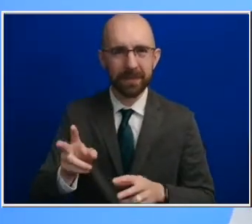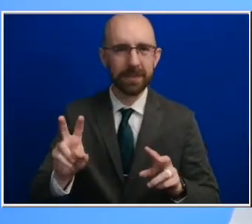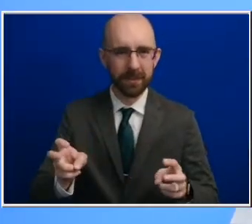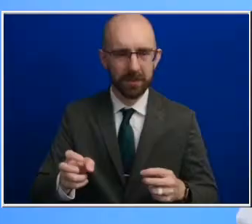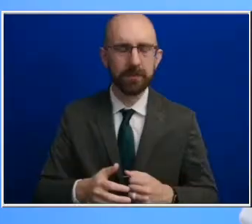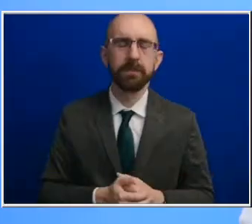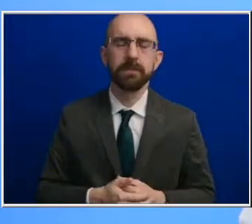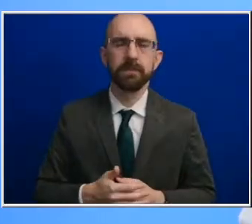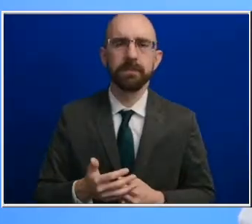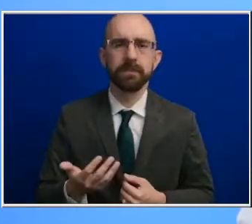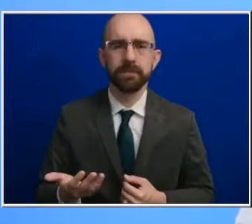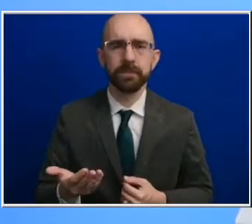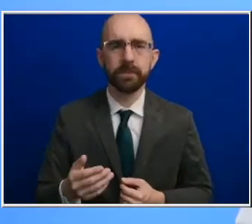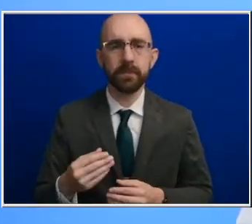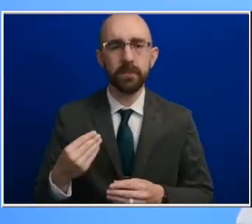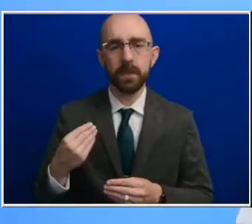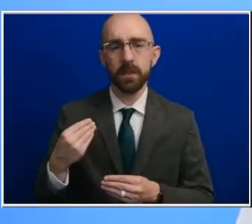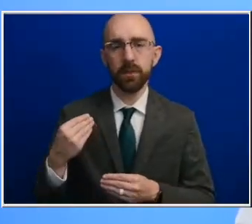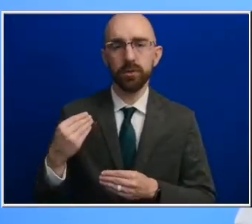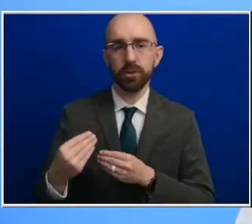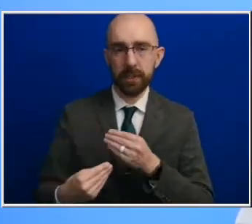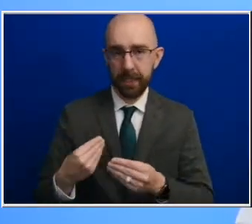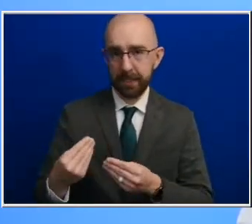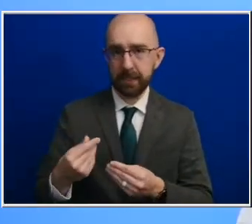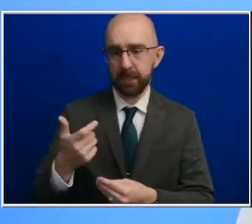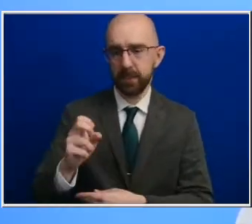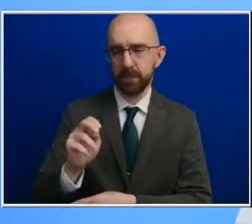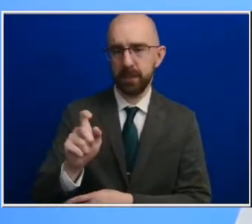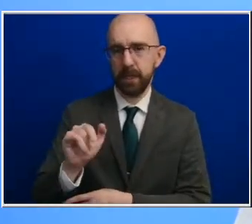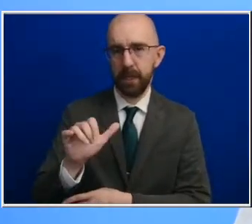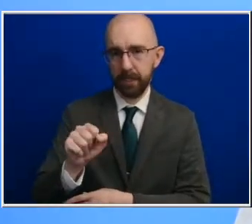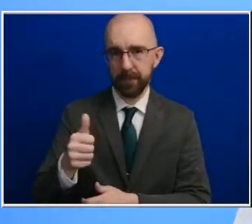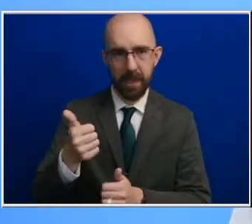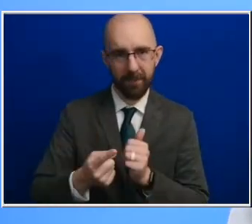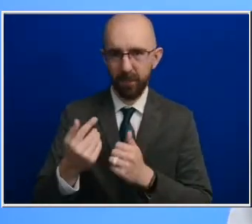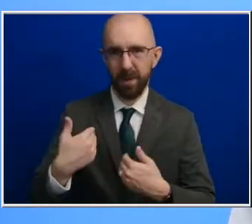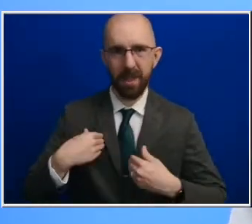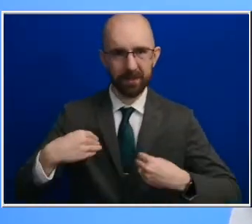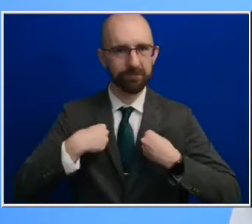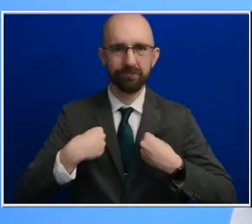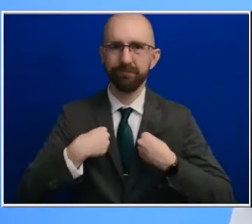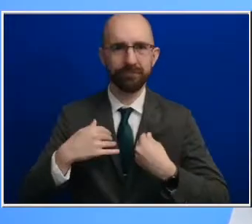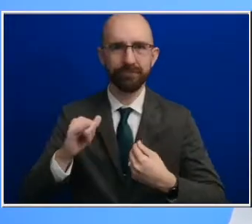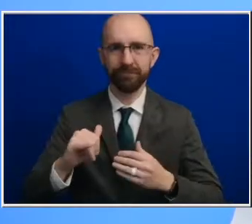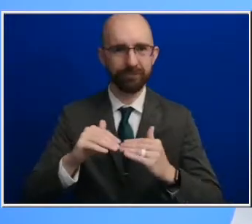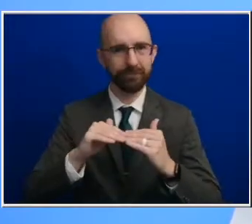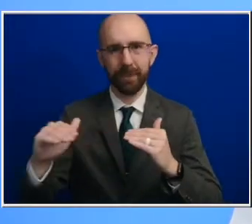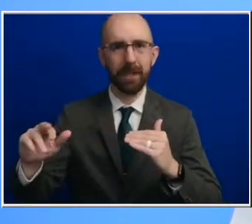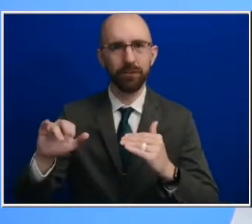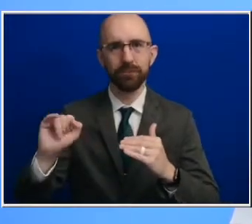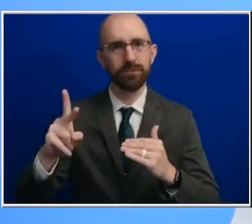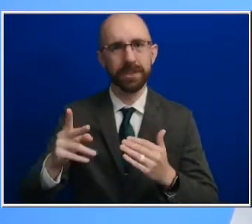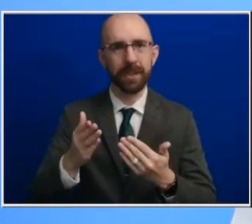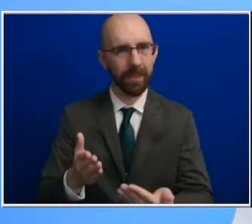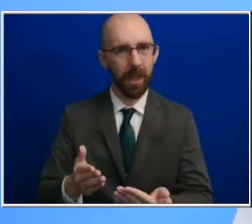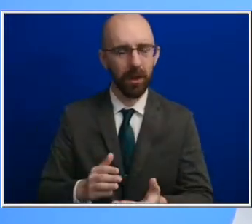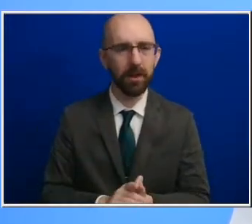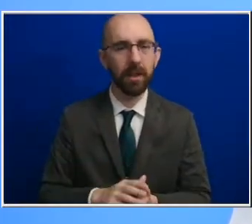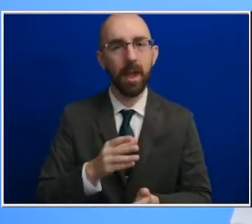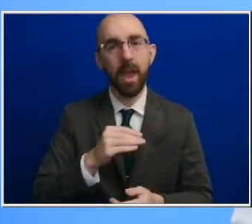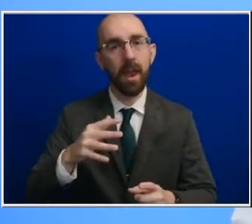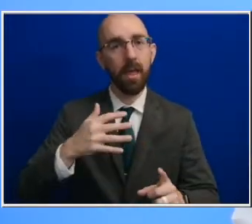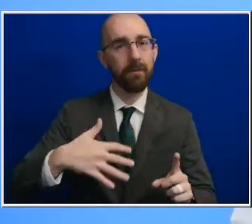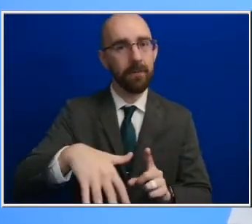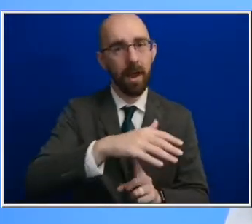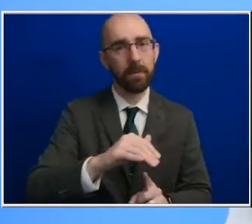the genetics piece, everyone's genetics sets the baseline risk, and then their environment, whether